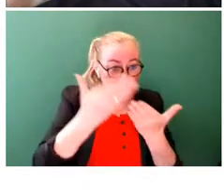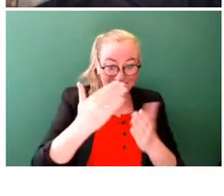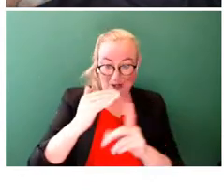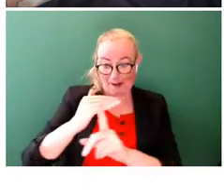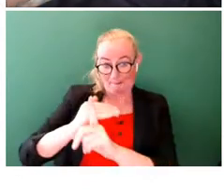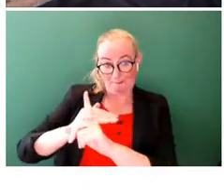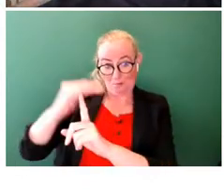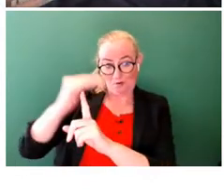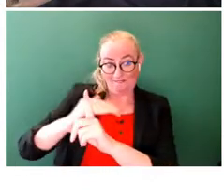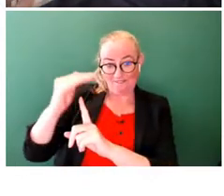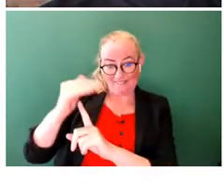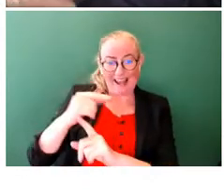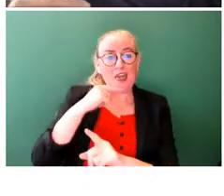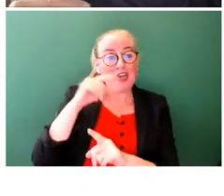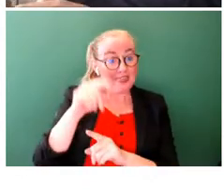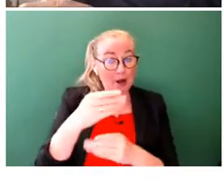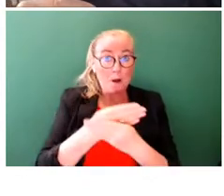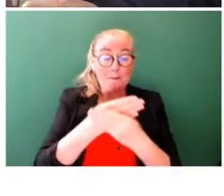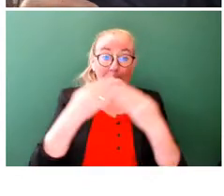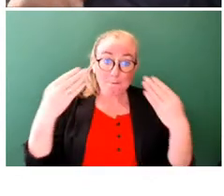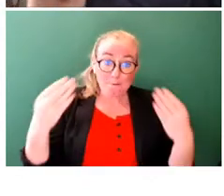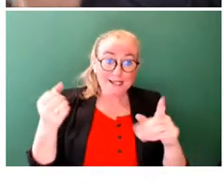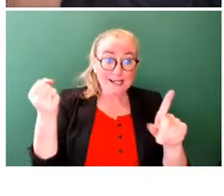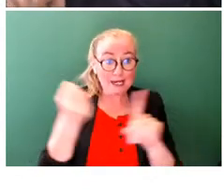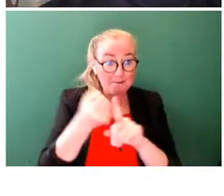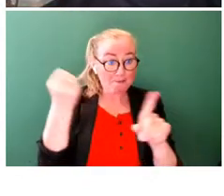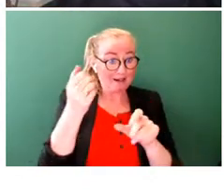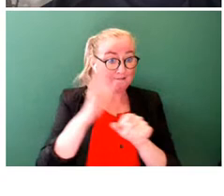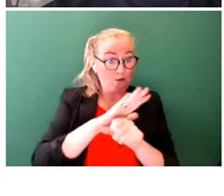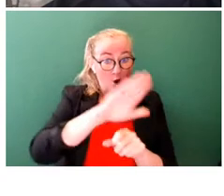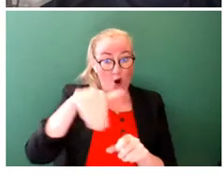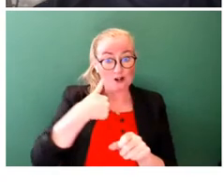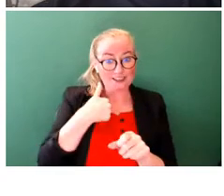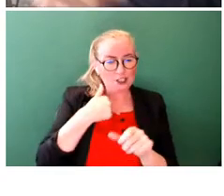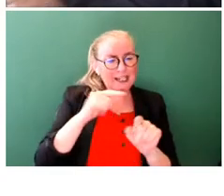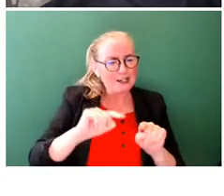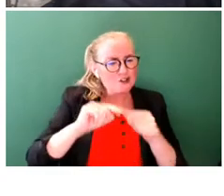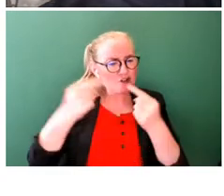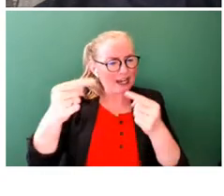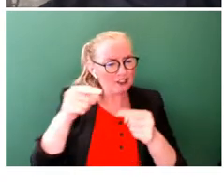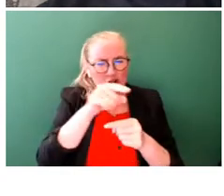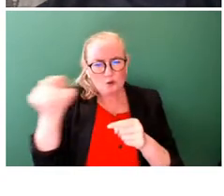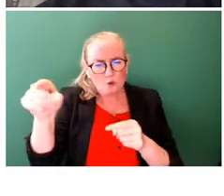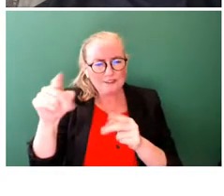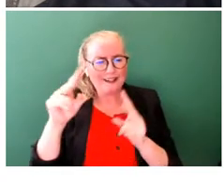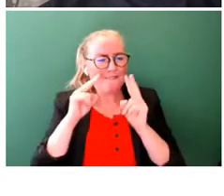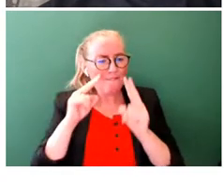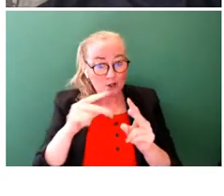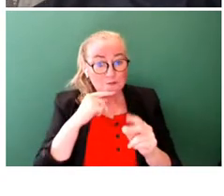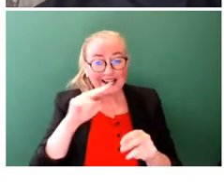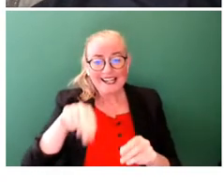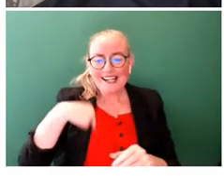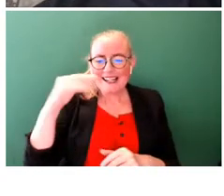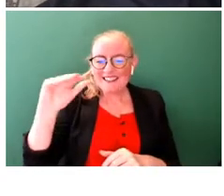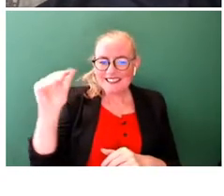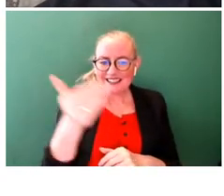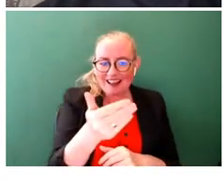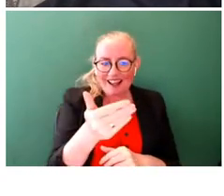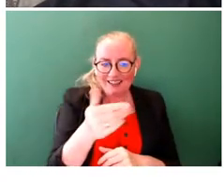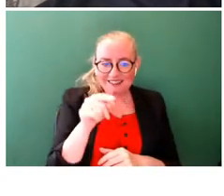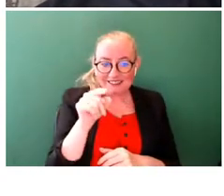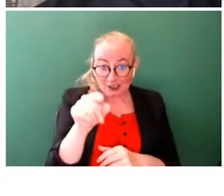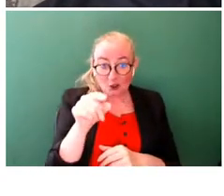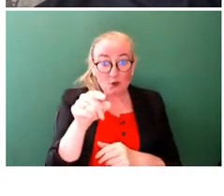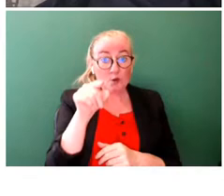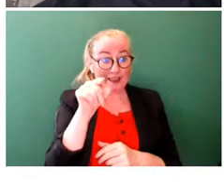and this was a really big impact for us to challenge those perceptions. So if we go to the next slide, what you